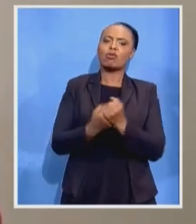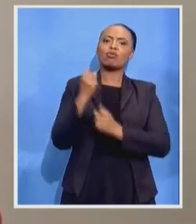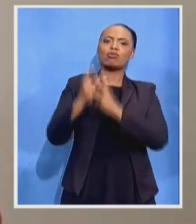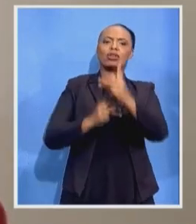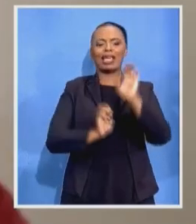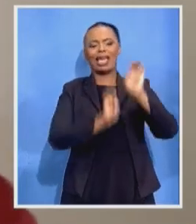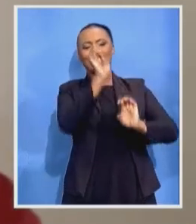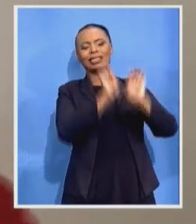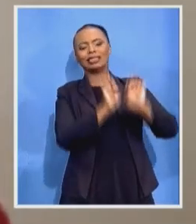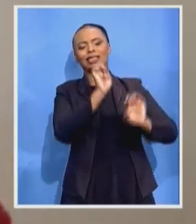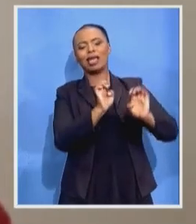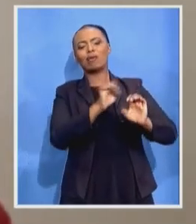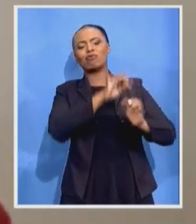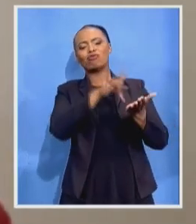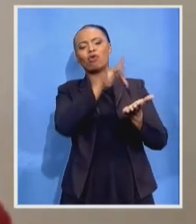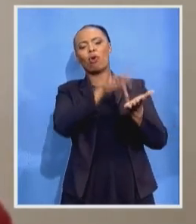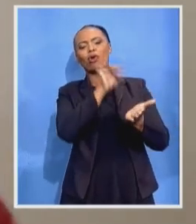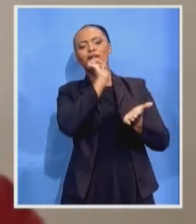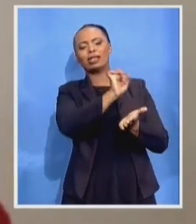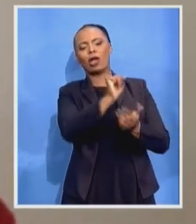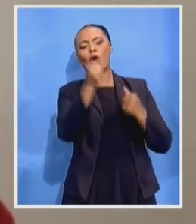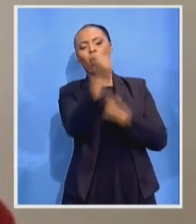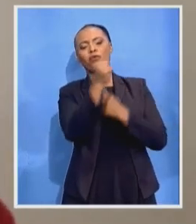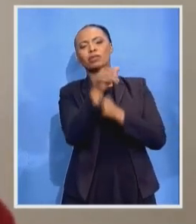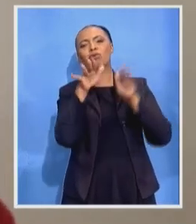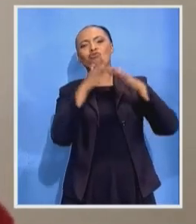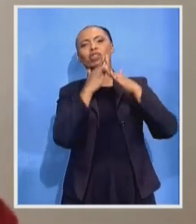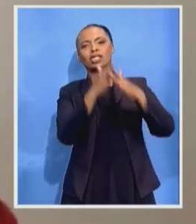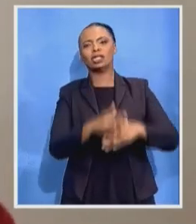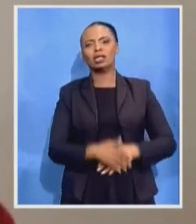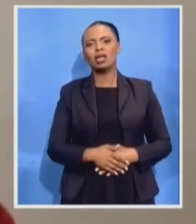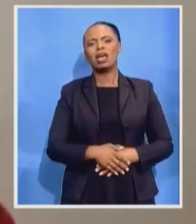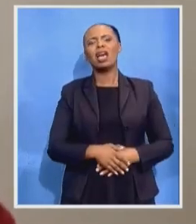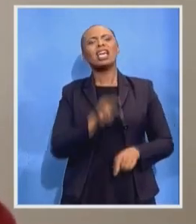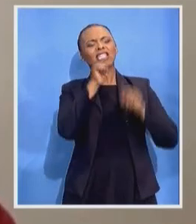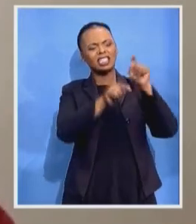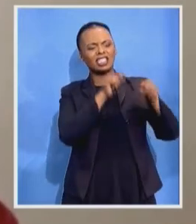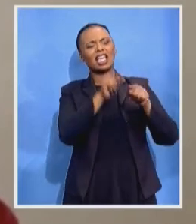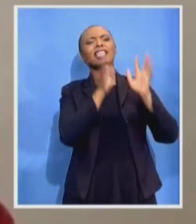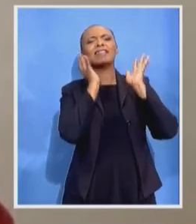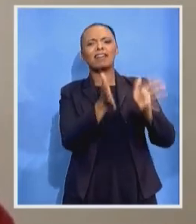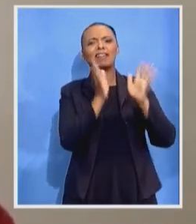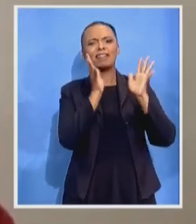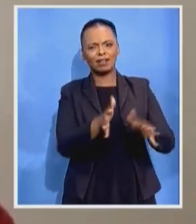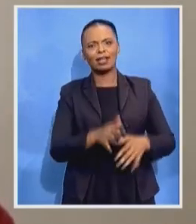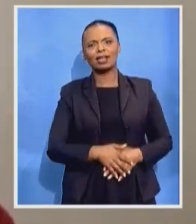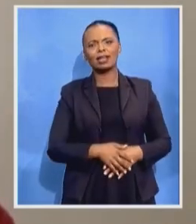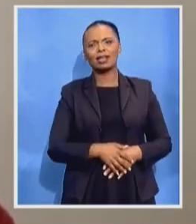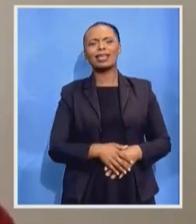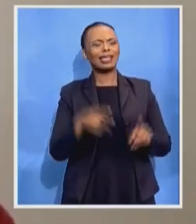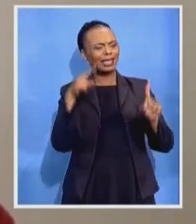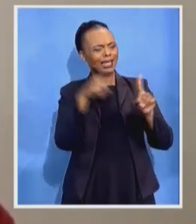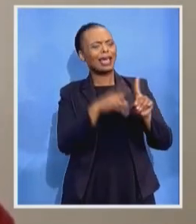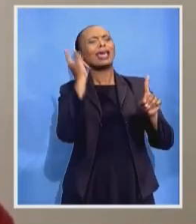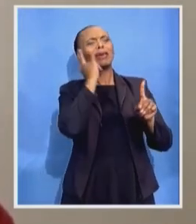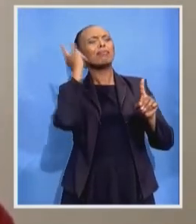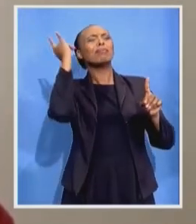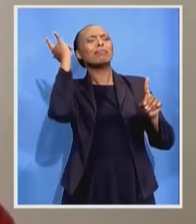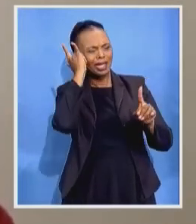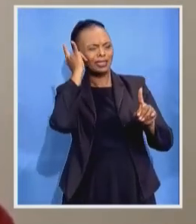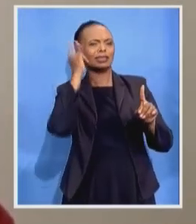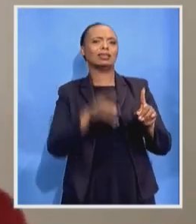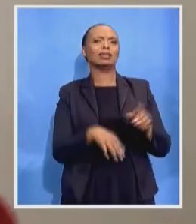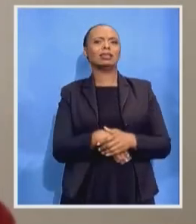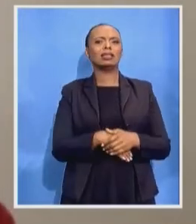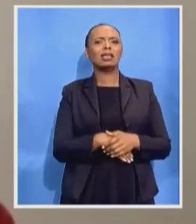of the judgments that have been made, frankly, should be embarrassing to anyone who regards himself or herself as a